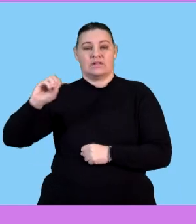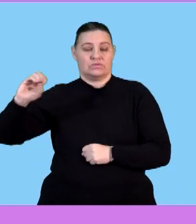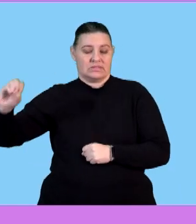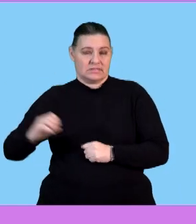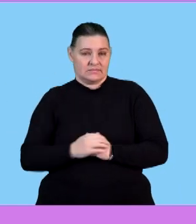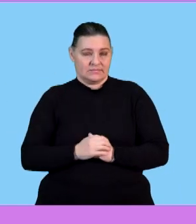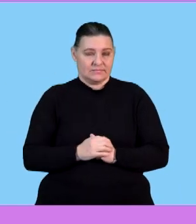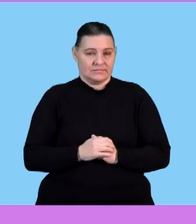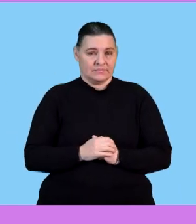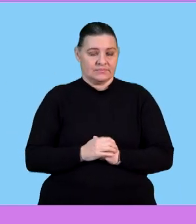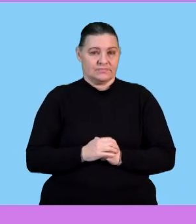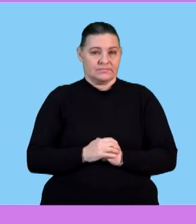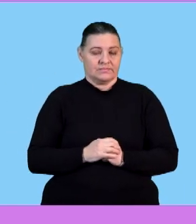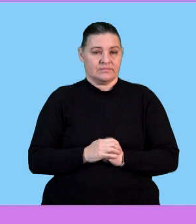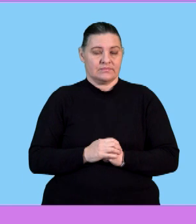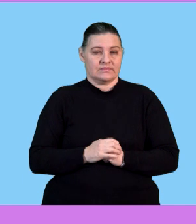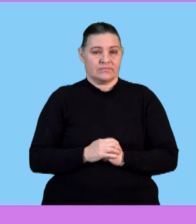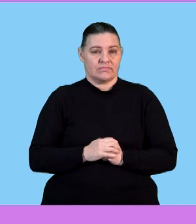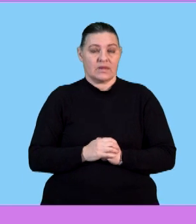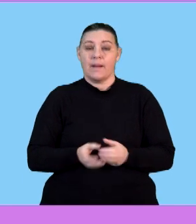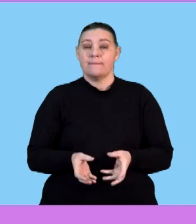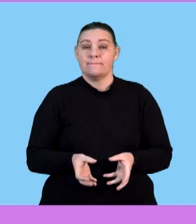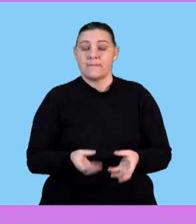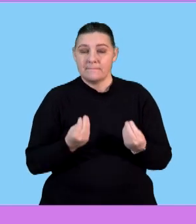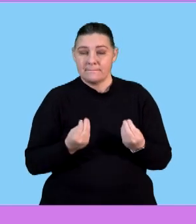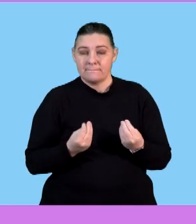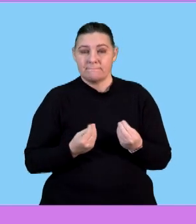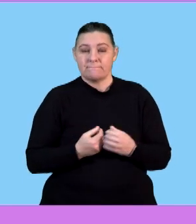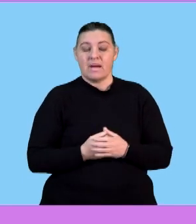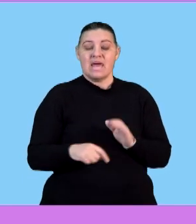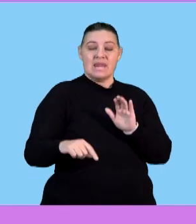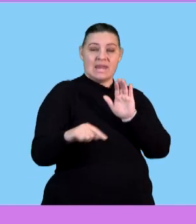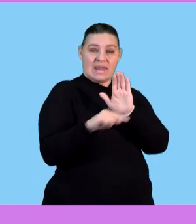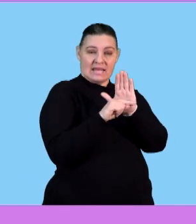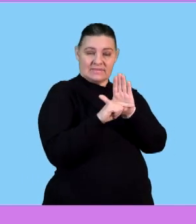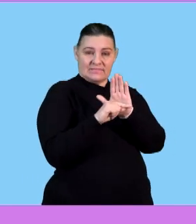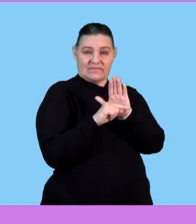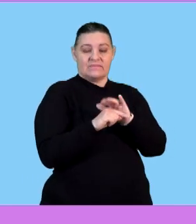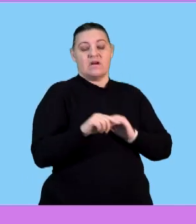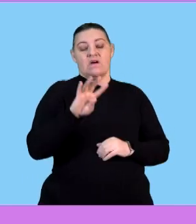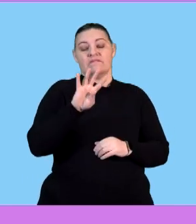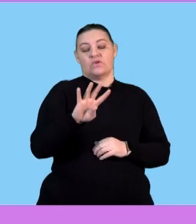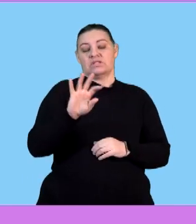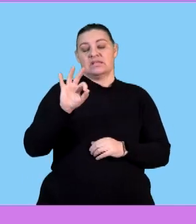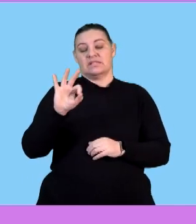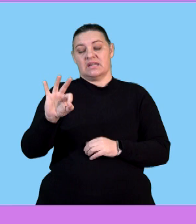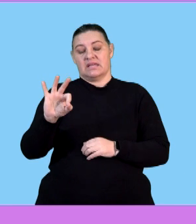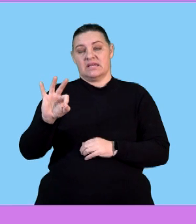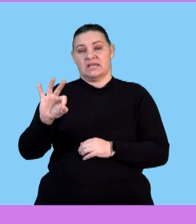times 100. And we get negative, to show the loss,